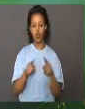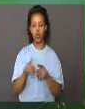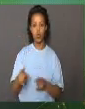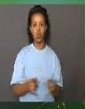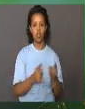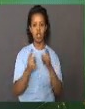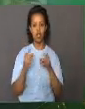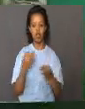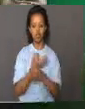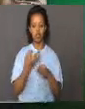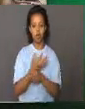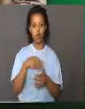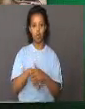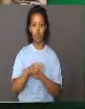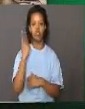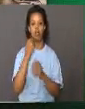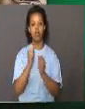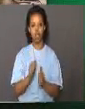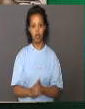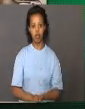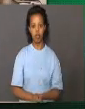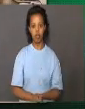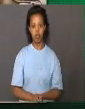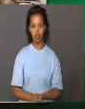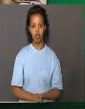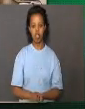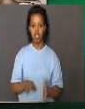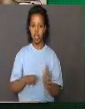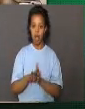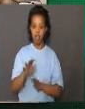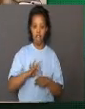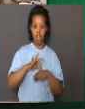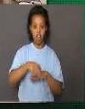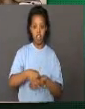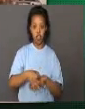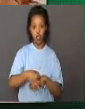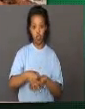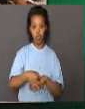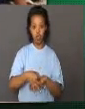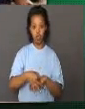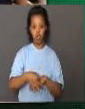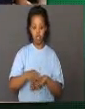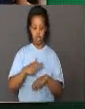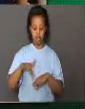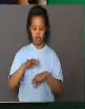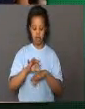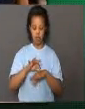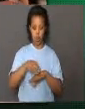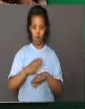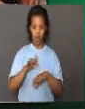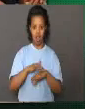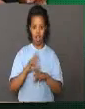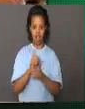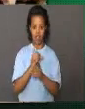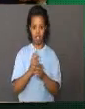of manufacturing. For bacterial infections on the surface of the skin,